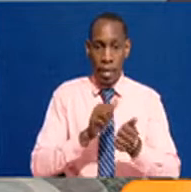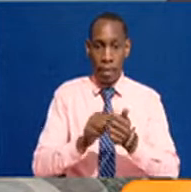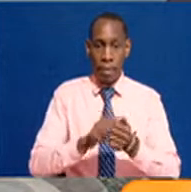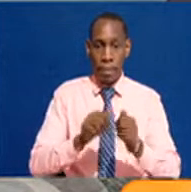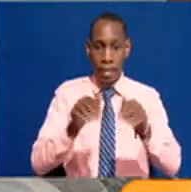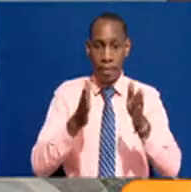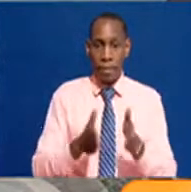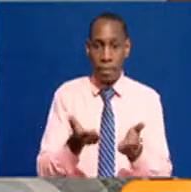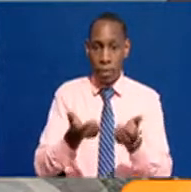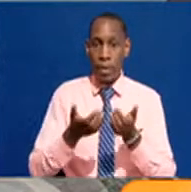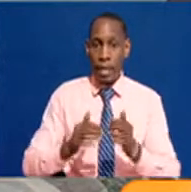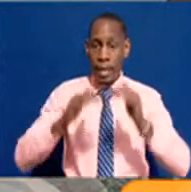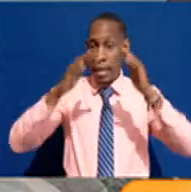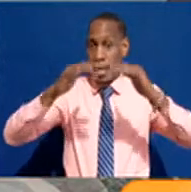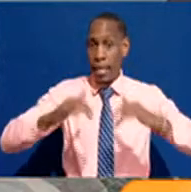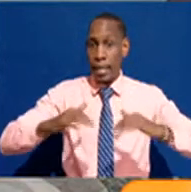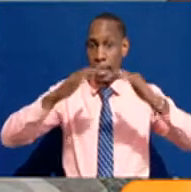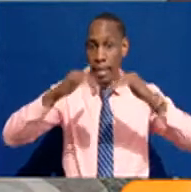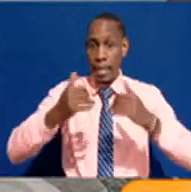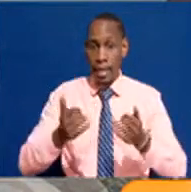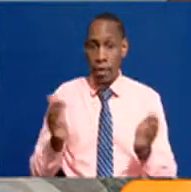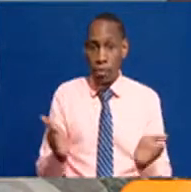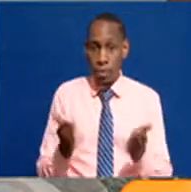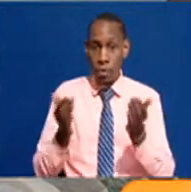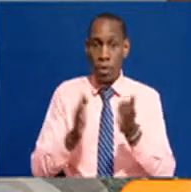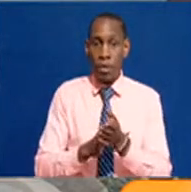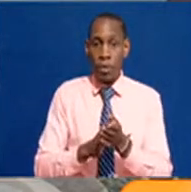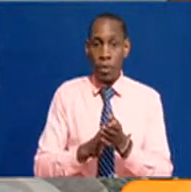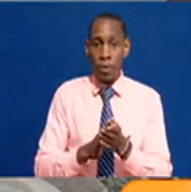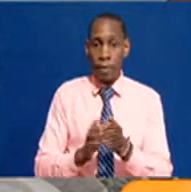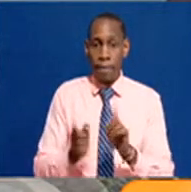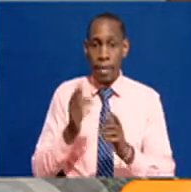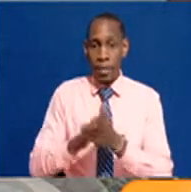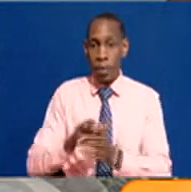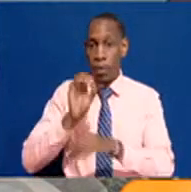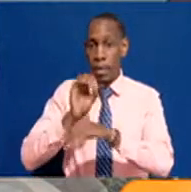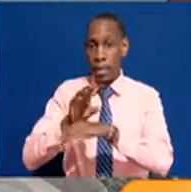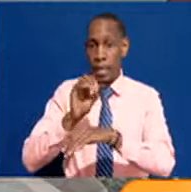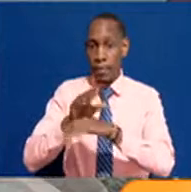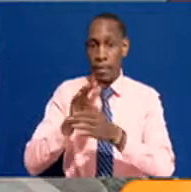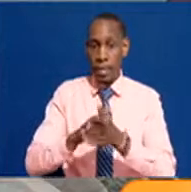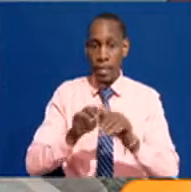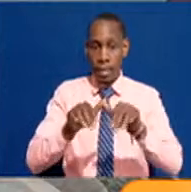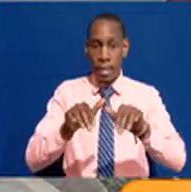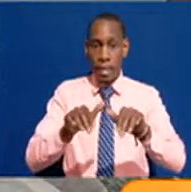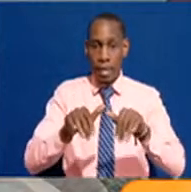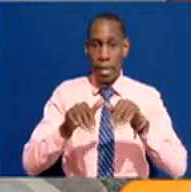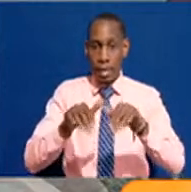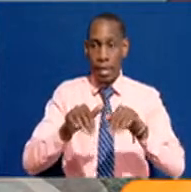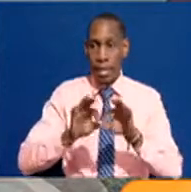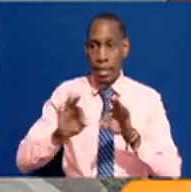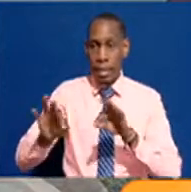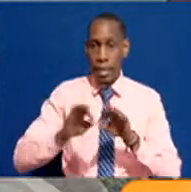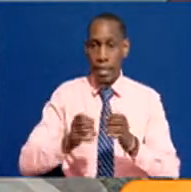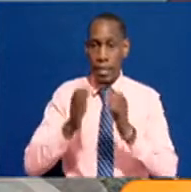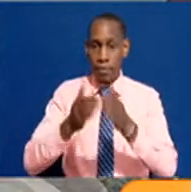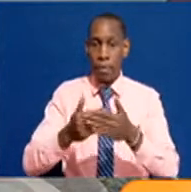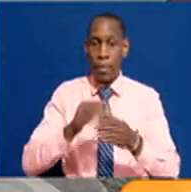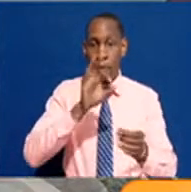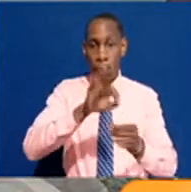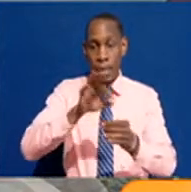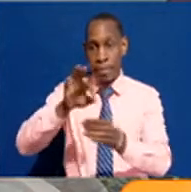farmers that require more rainfall have been urged to seek advice from agricultural extension officers before planting.